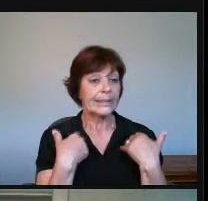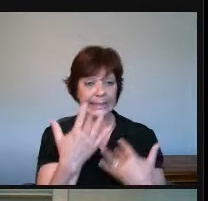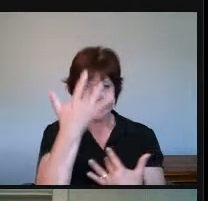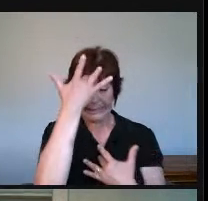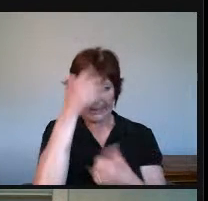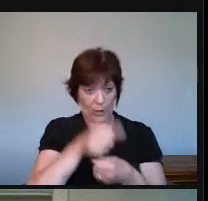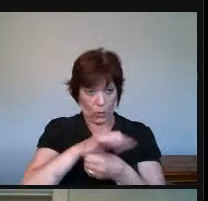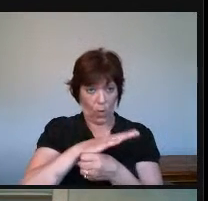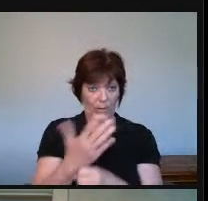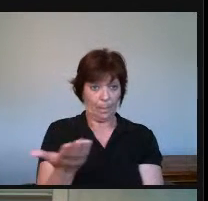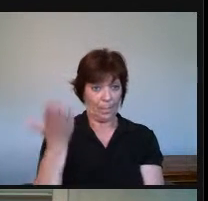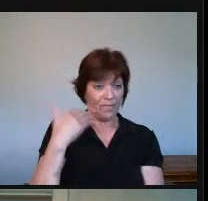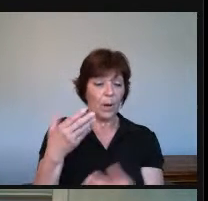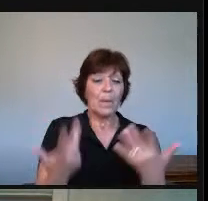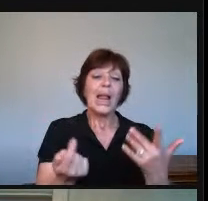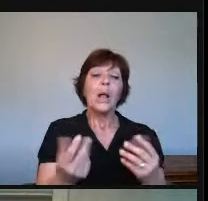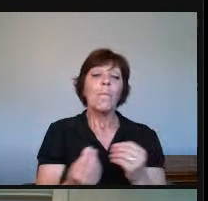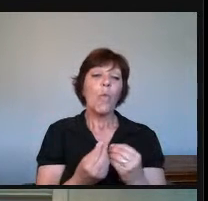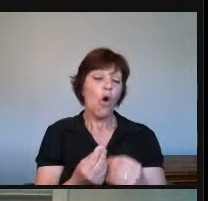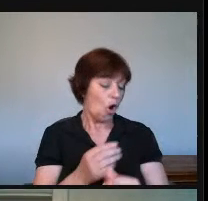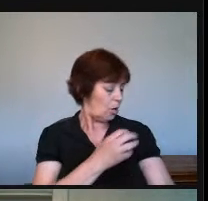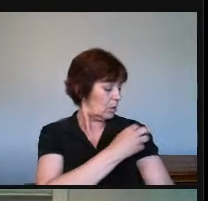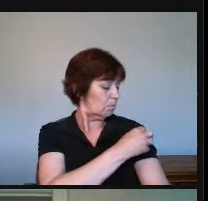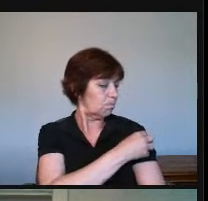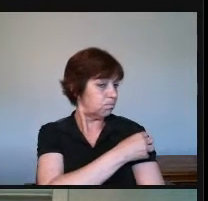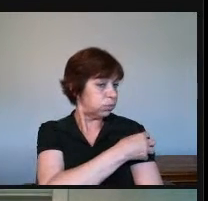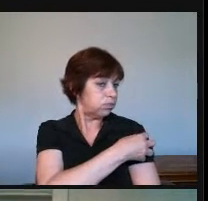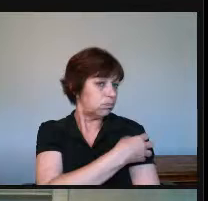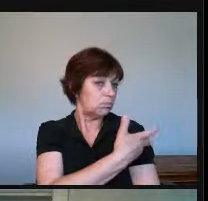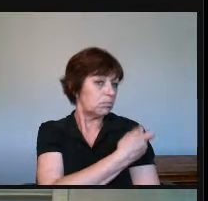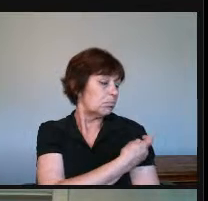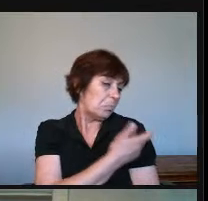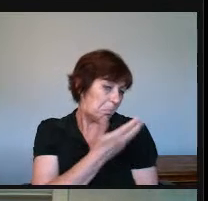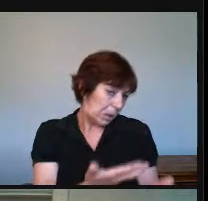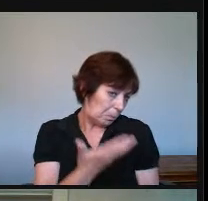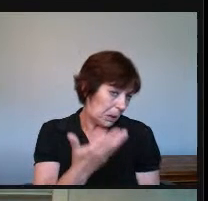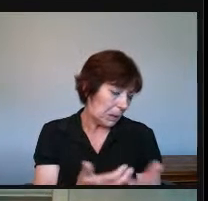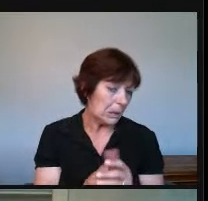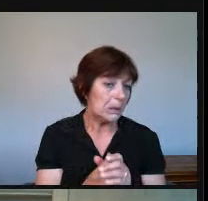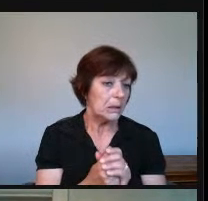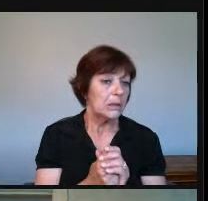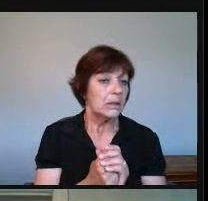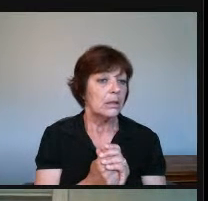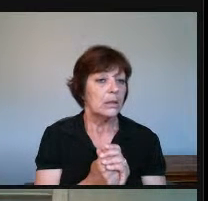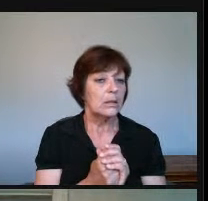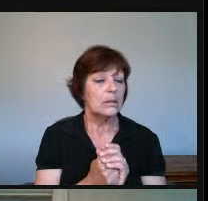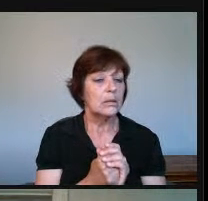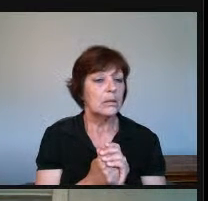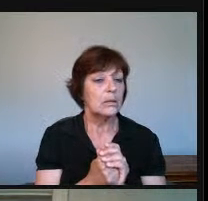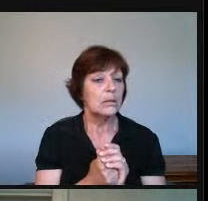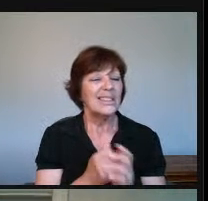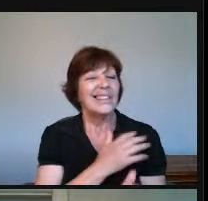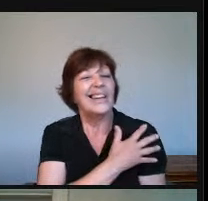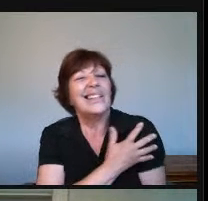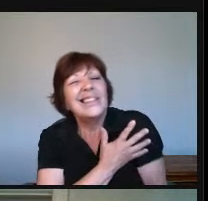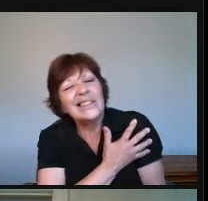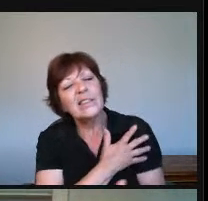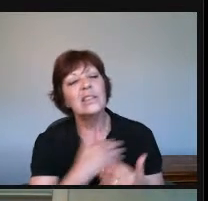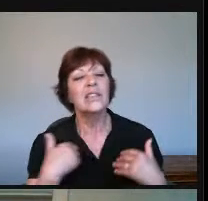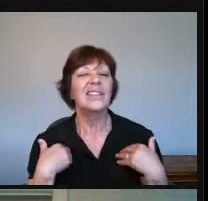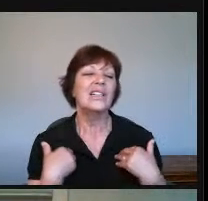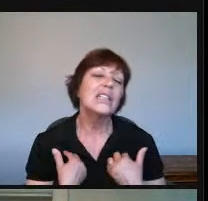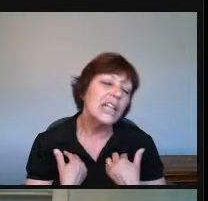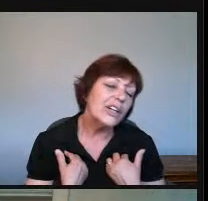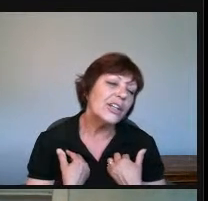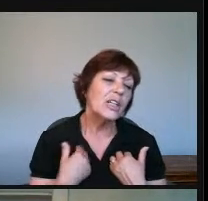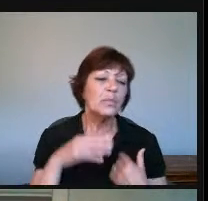COVID may have a little more reaction with the vaccine: aches, pains, fatigue,